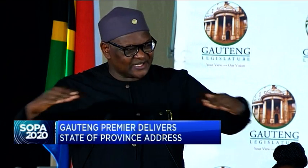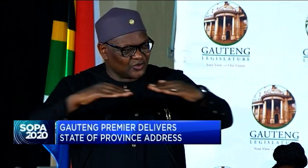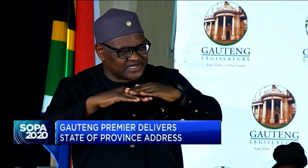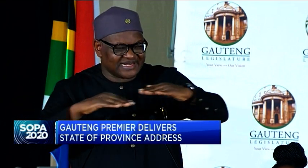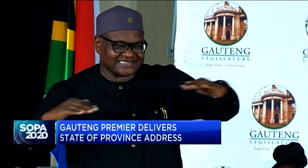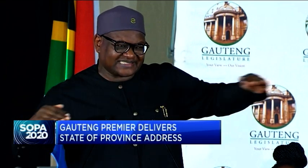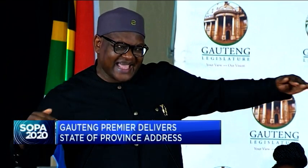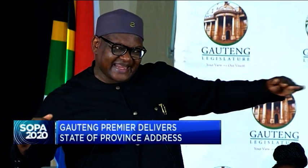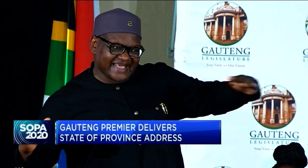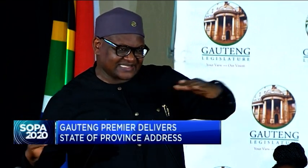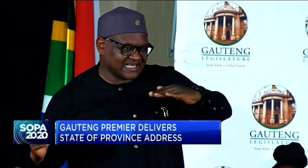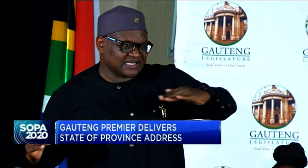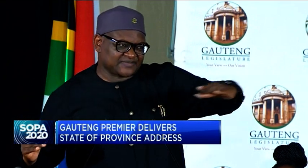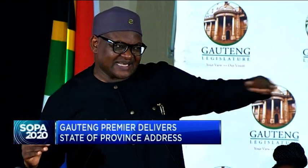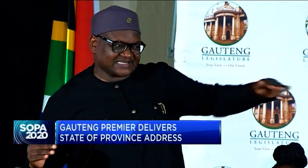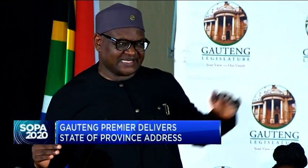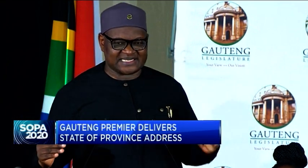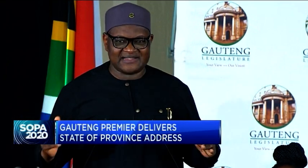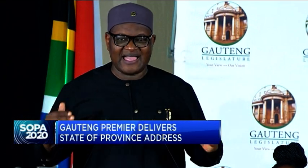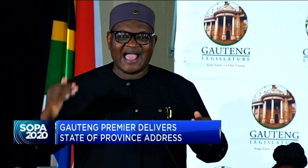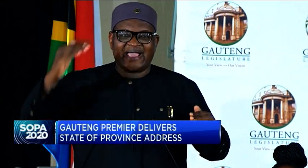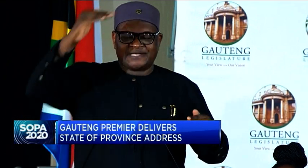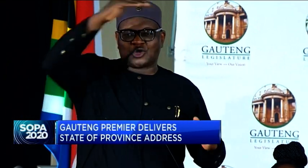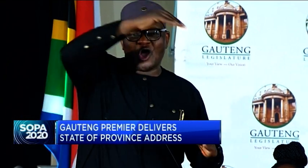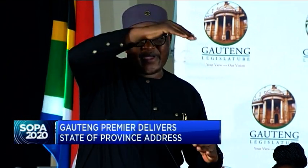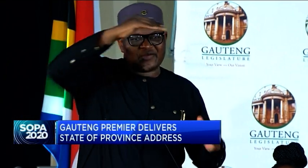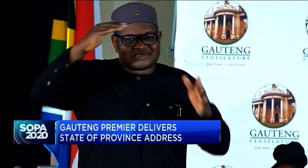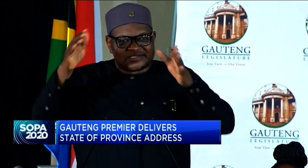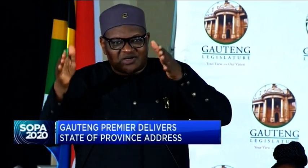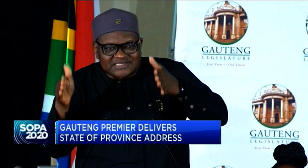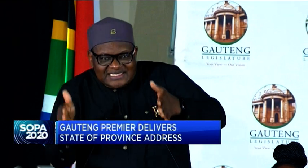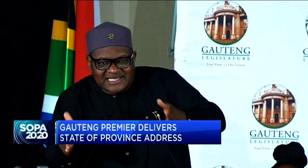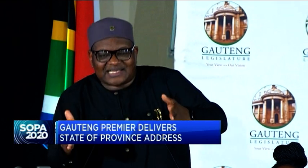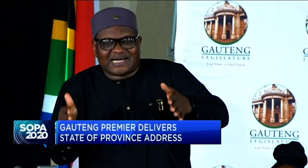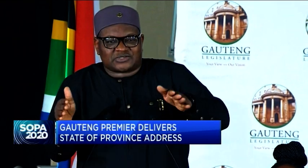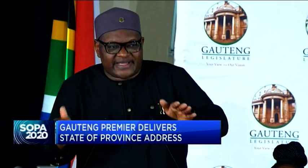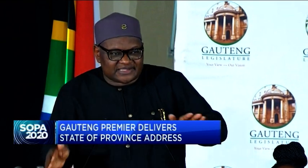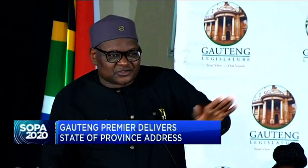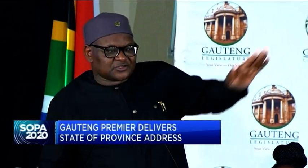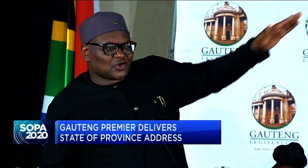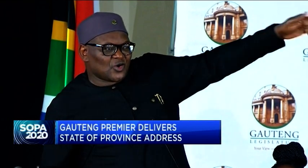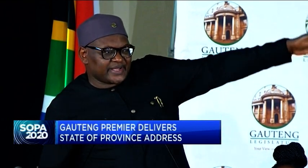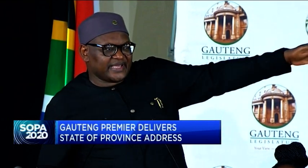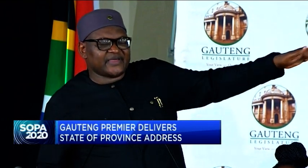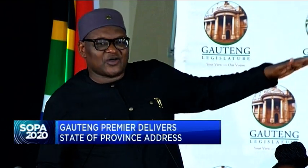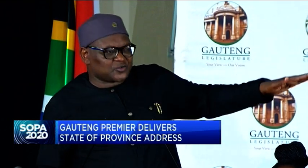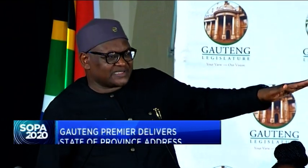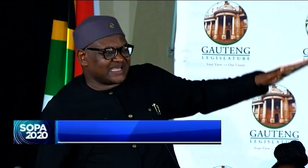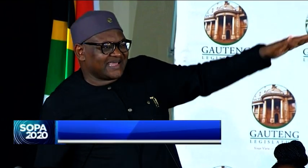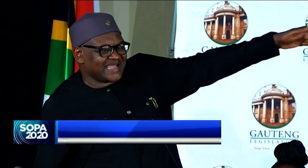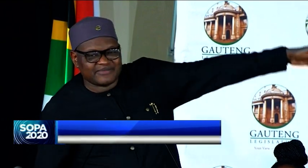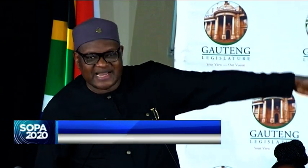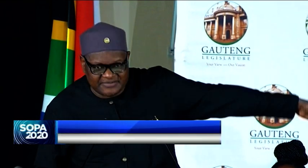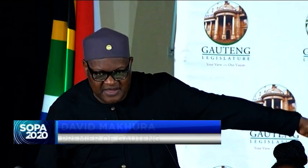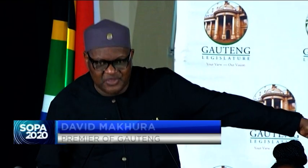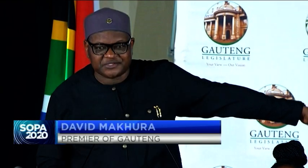cities, including Lanseria's smart city, is not just in Gauteng, it is also going in the Northwest